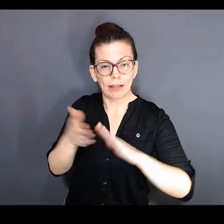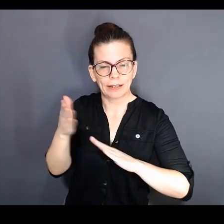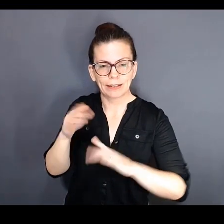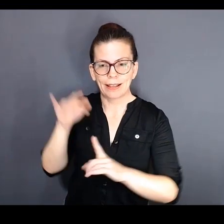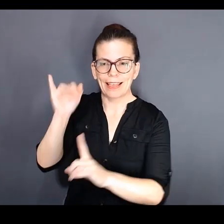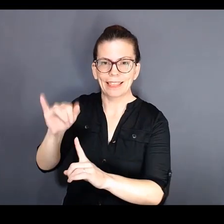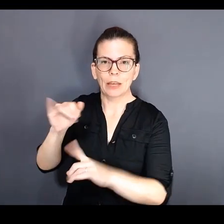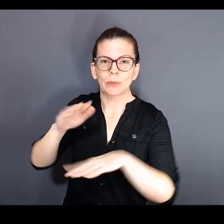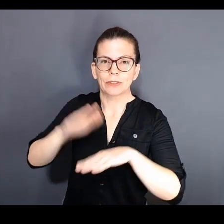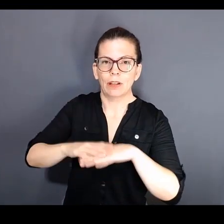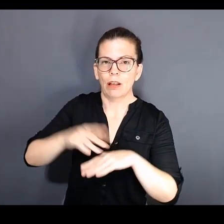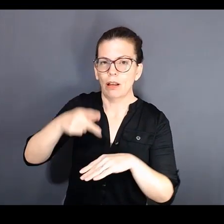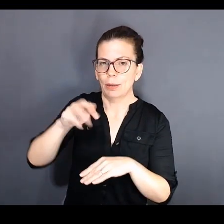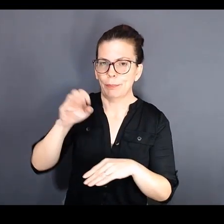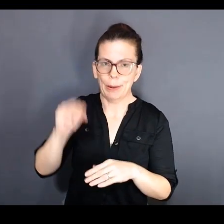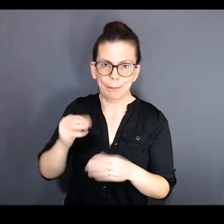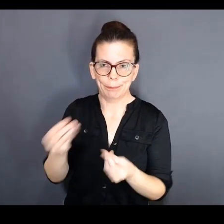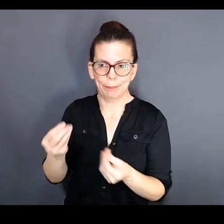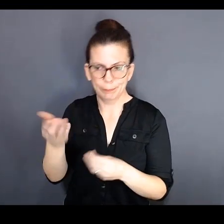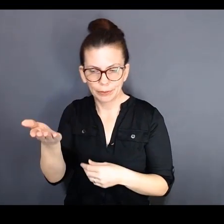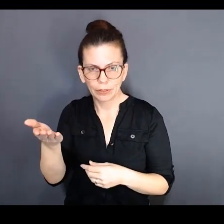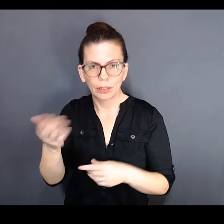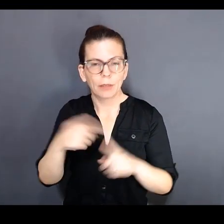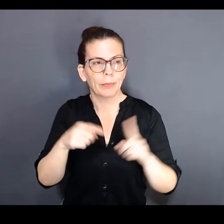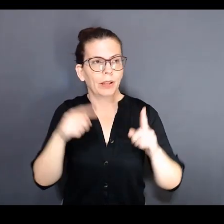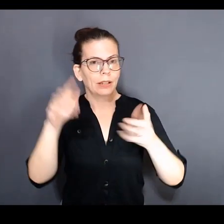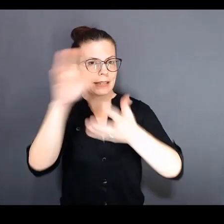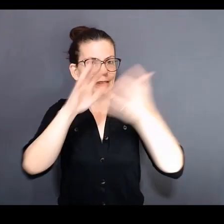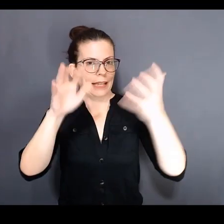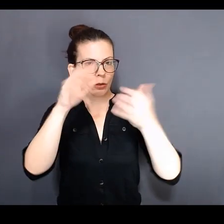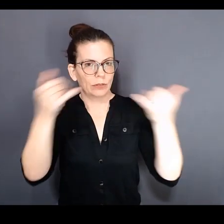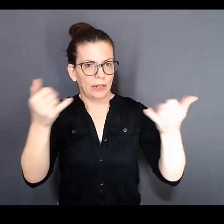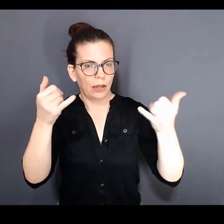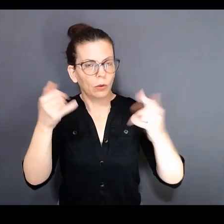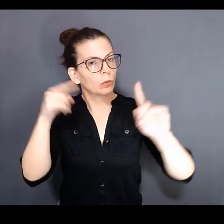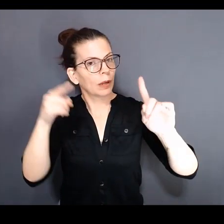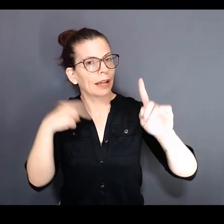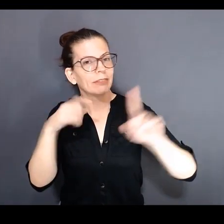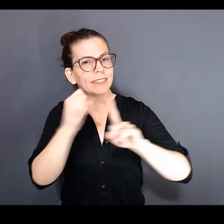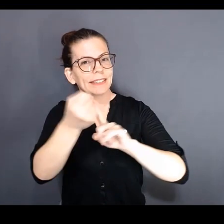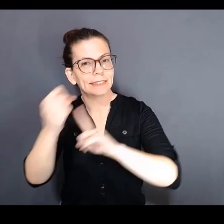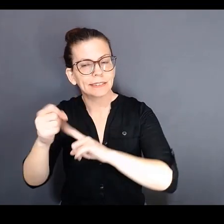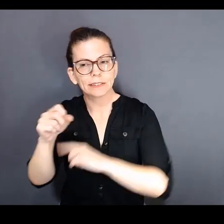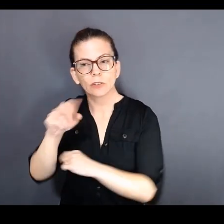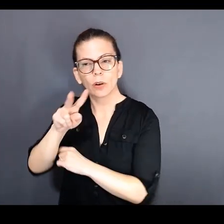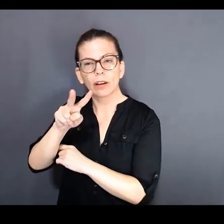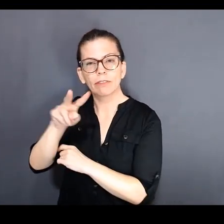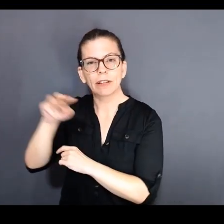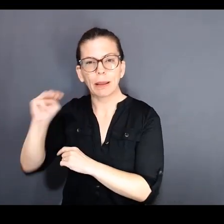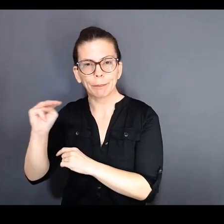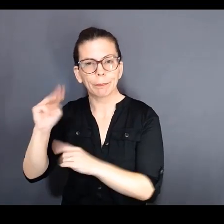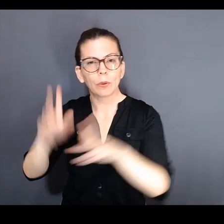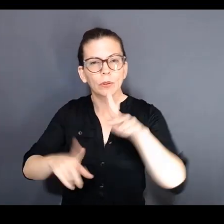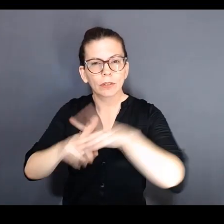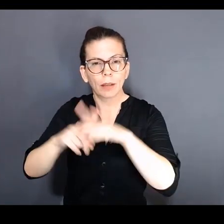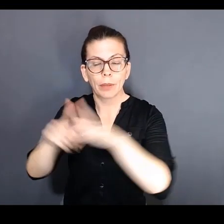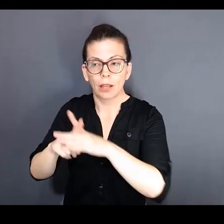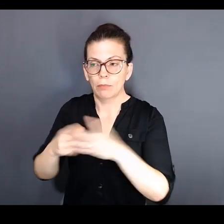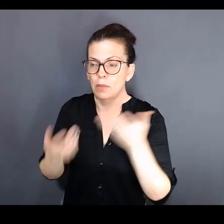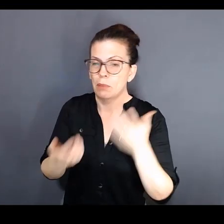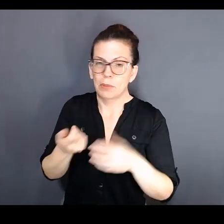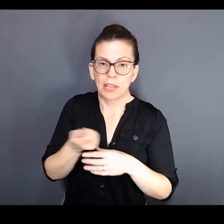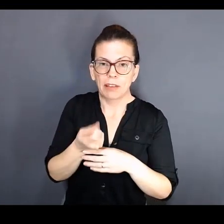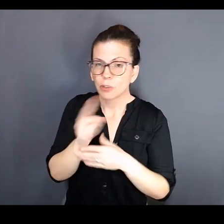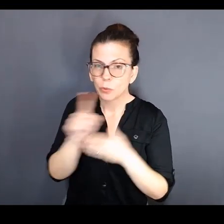servers running. That was on-prem and things like that. But in cloud, there are instances or VMs that